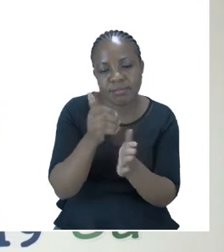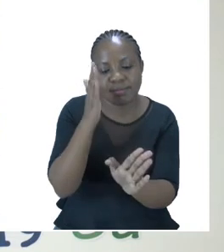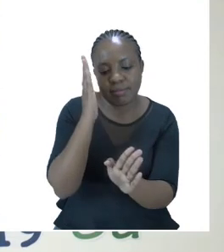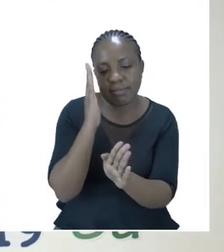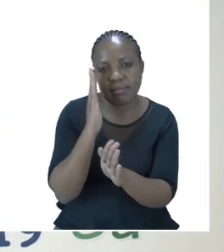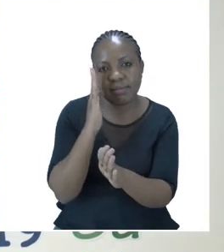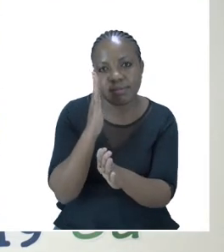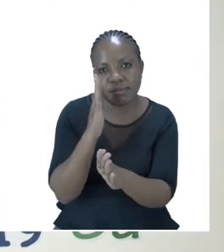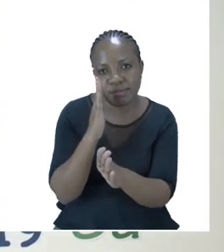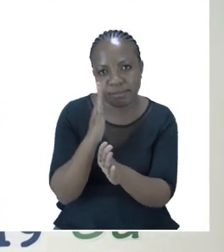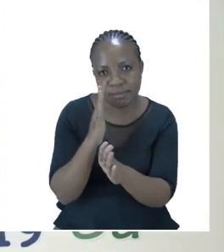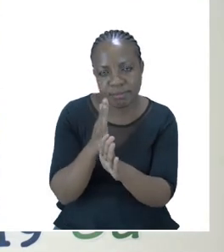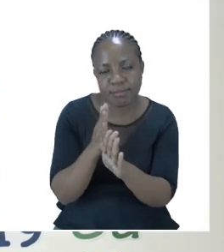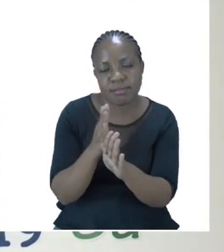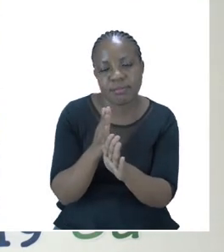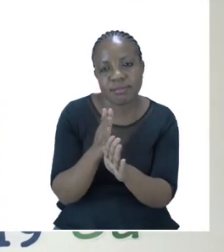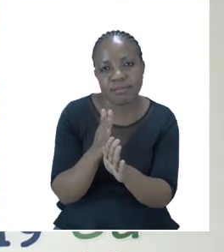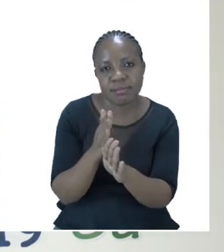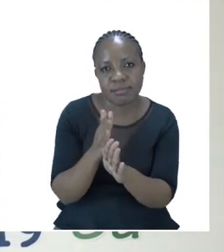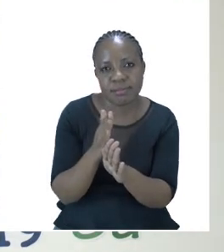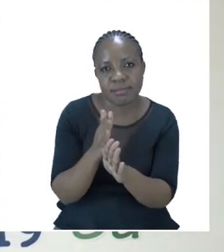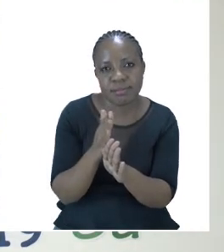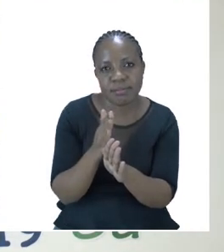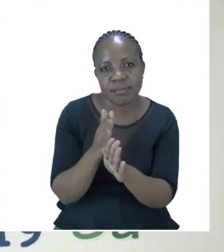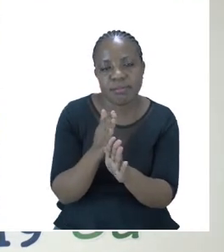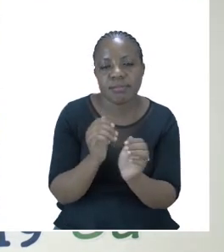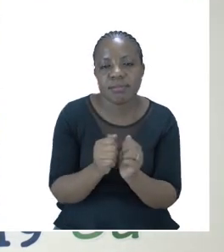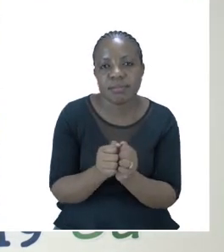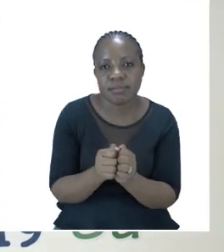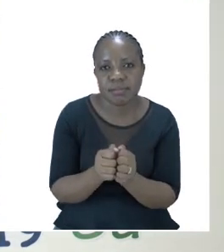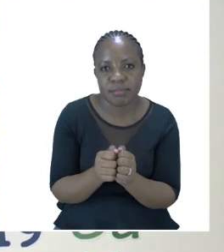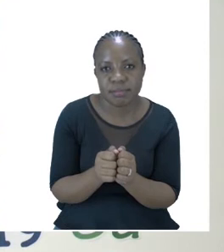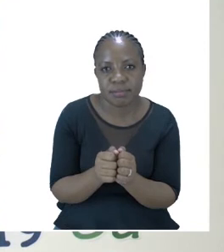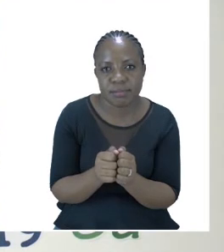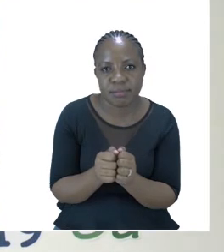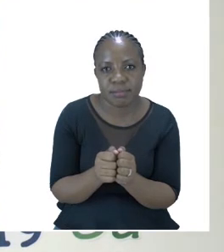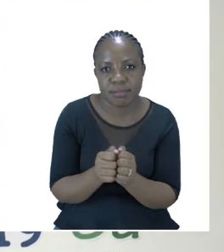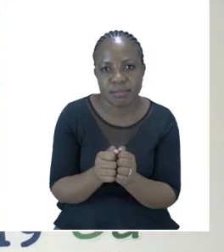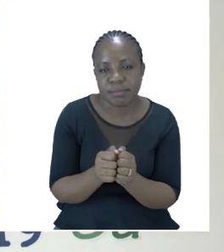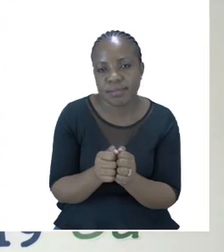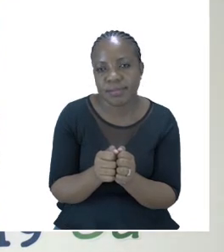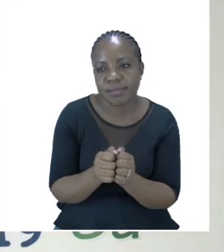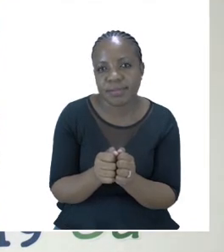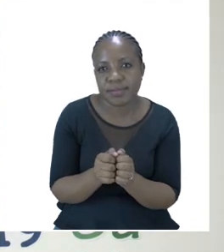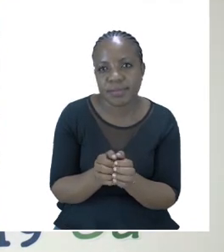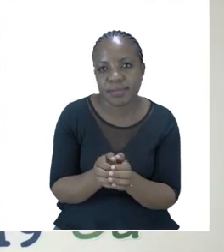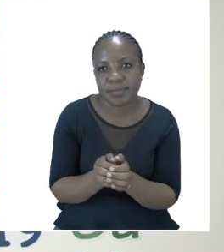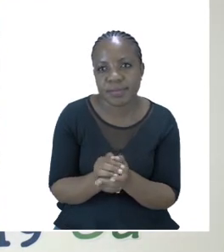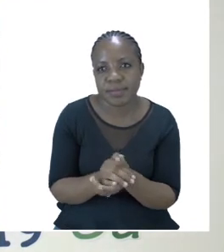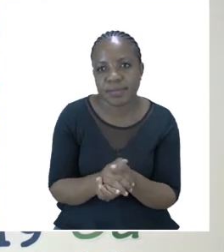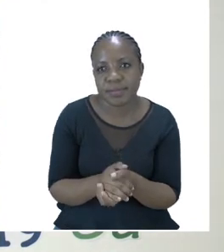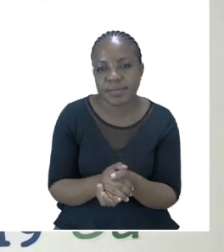Round. Very good. And now we are at our flick.